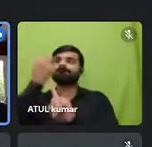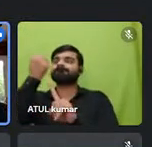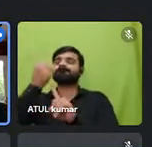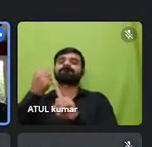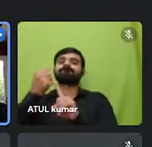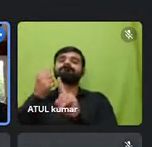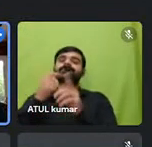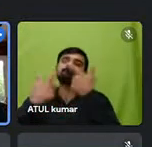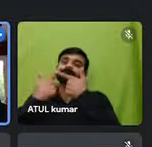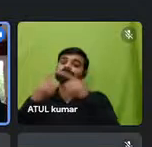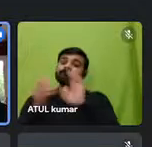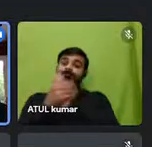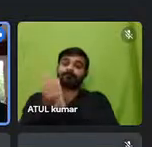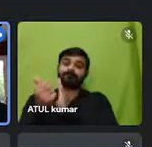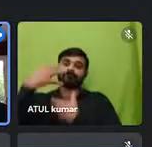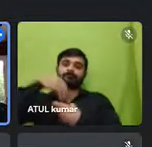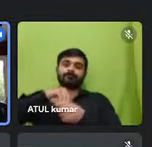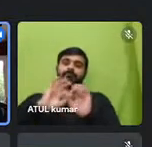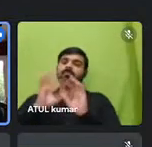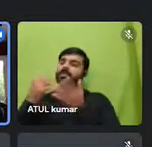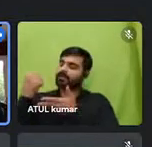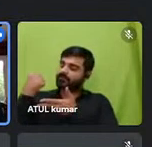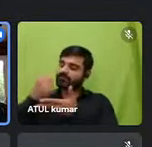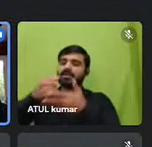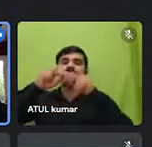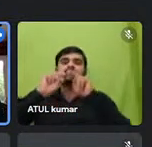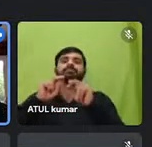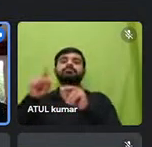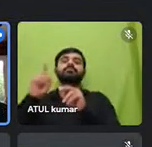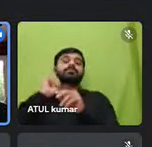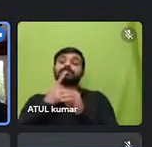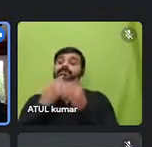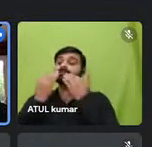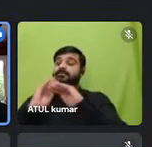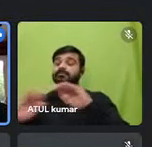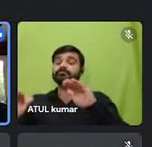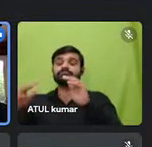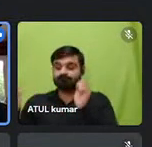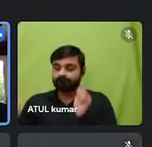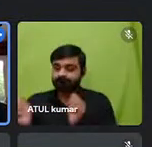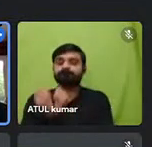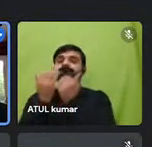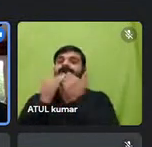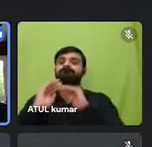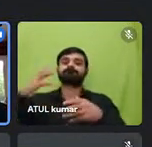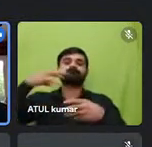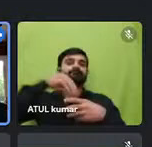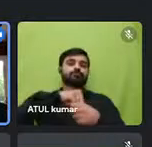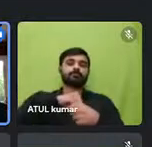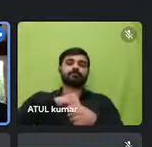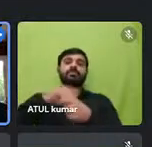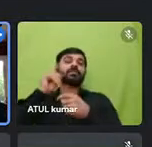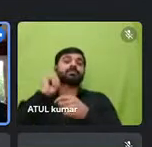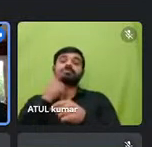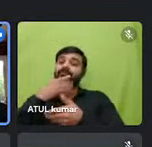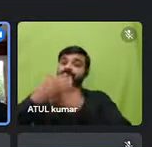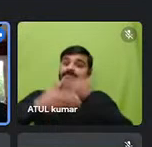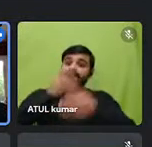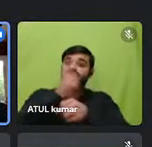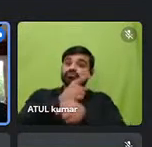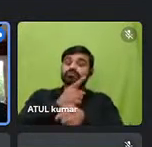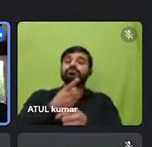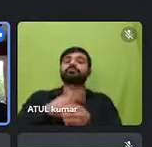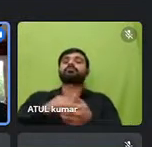literacy skills. Funding needs to be out there for deaf people working with deaf children, deaf mentors,